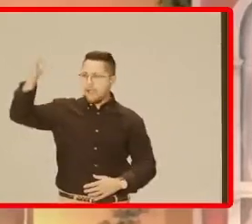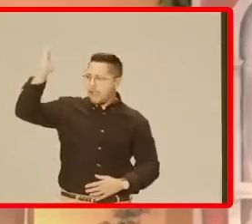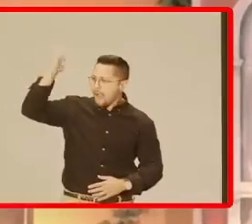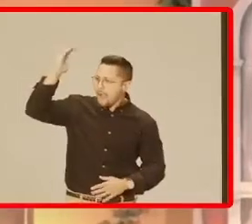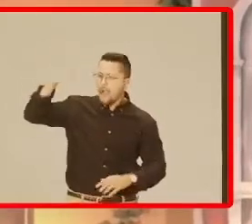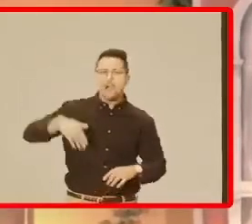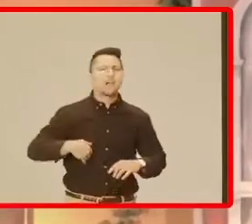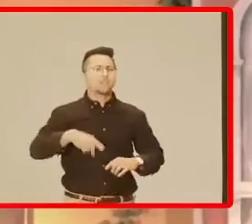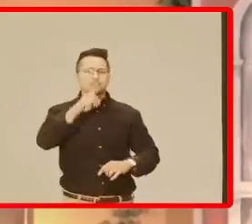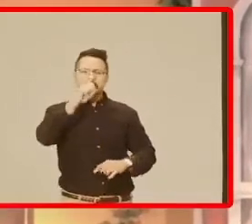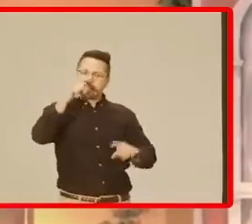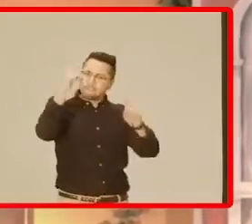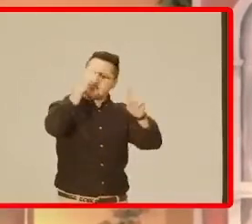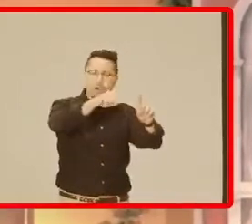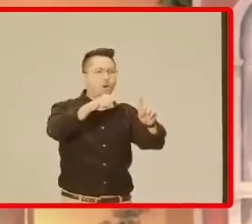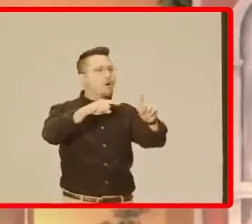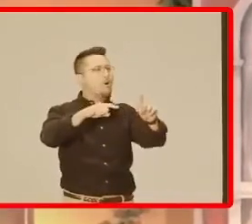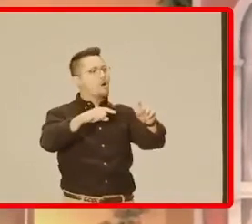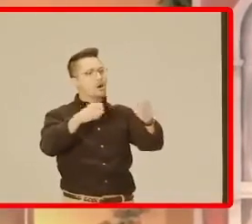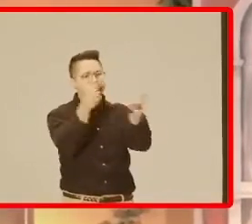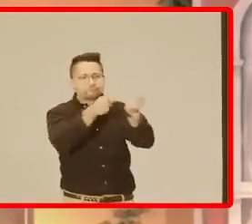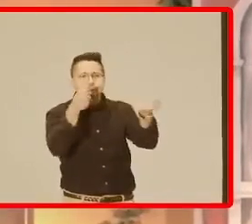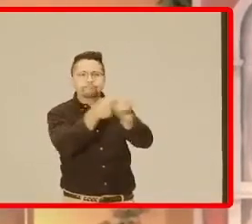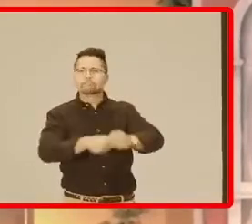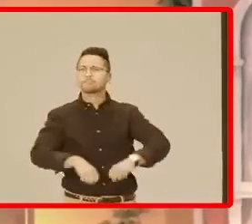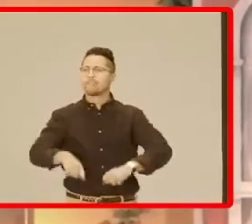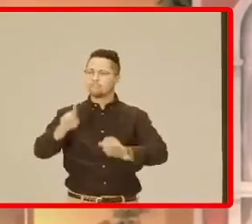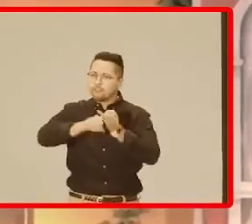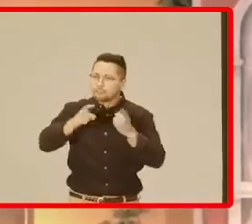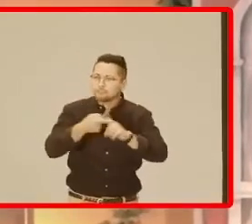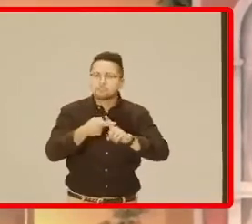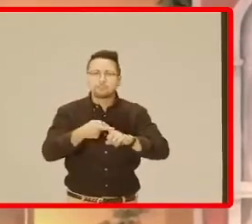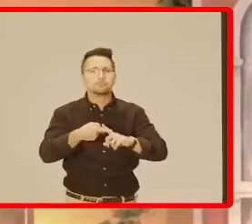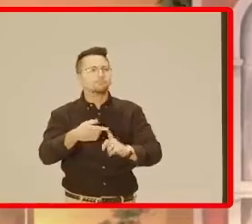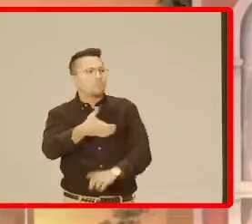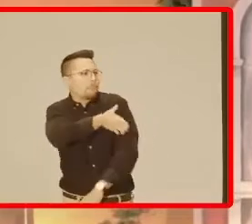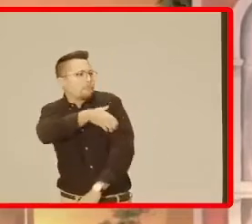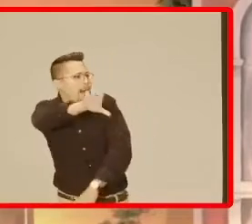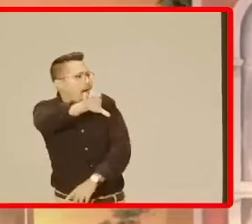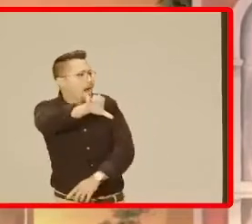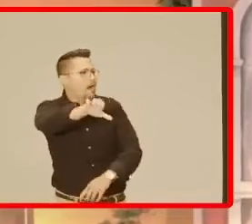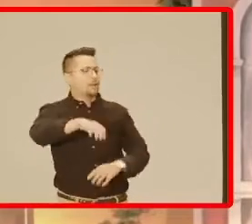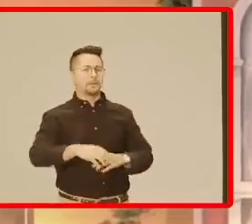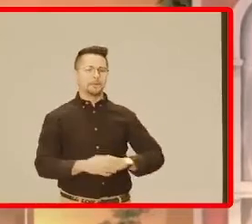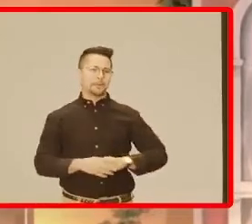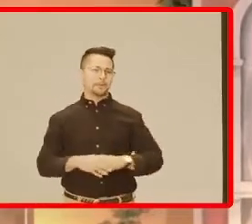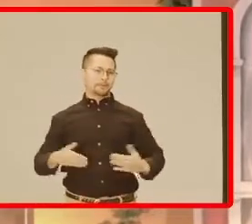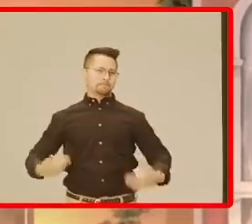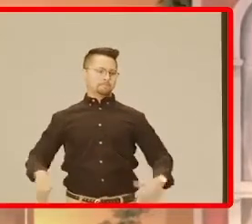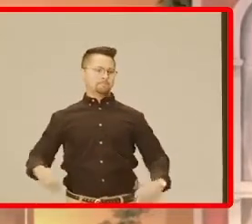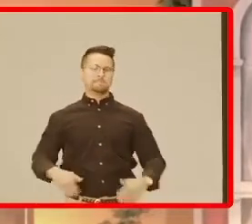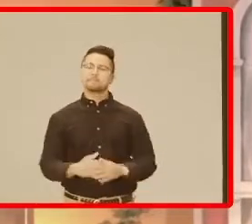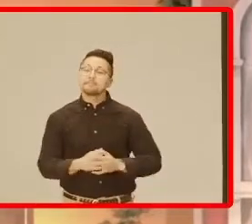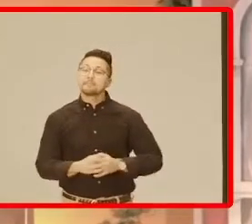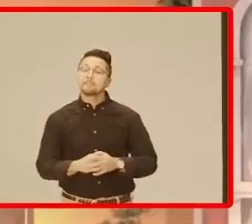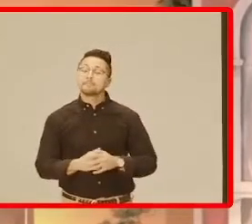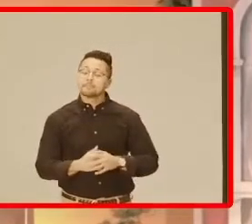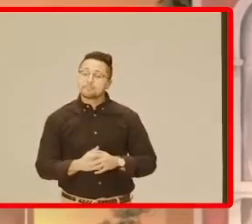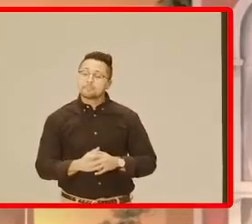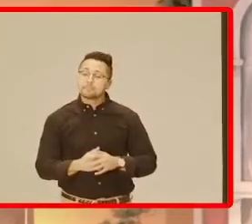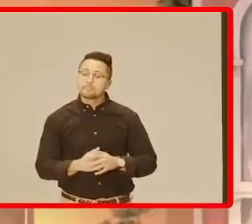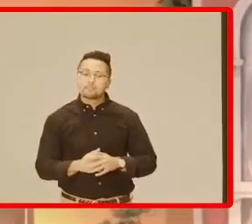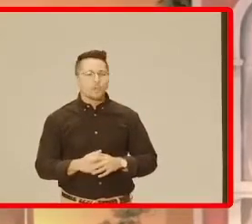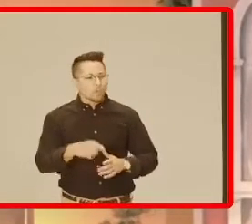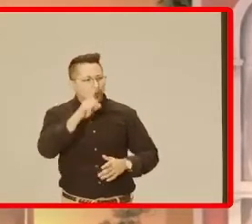advocacy, friendship, empowerment. I heard three have something in